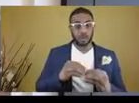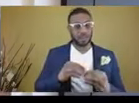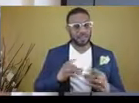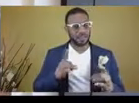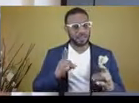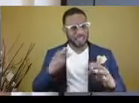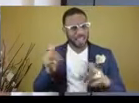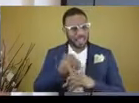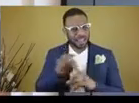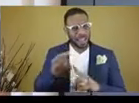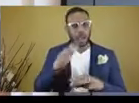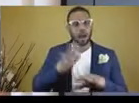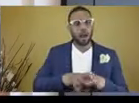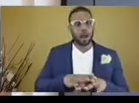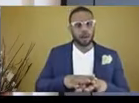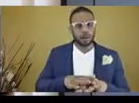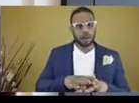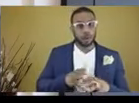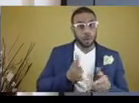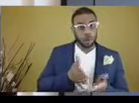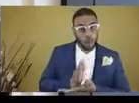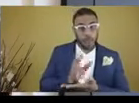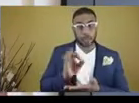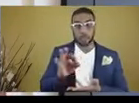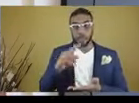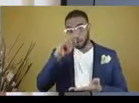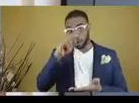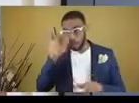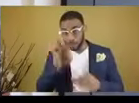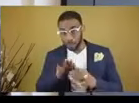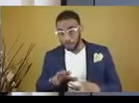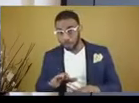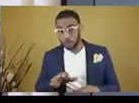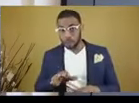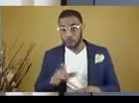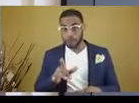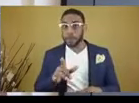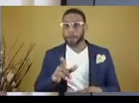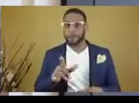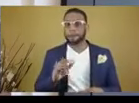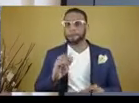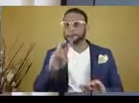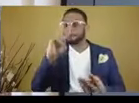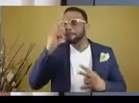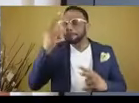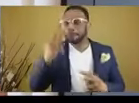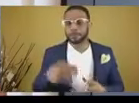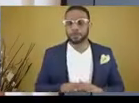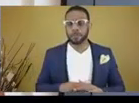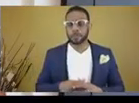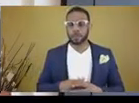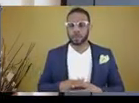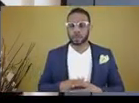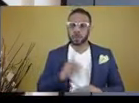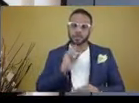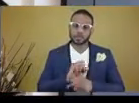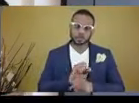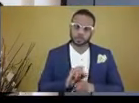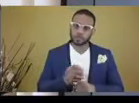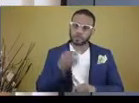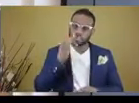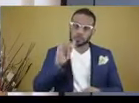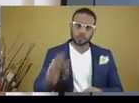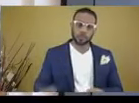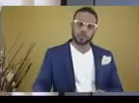on the rights of Black voters, then they were sorely mistaken. Because sure enough, as soon as